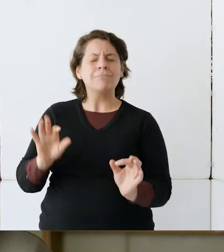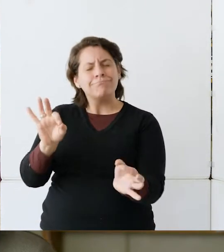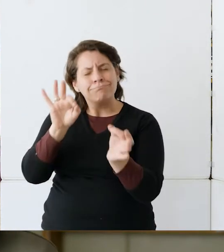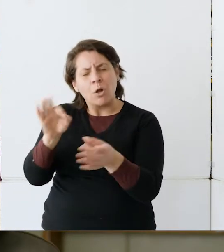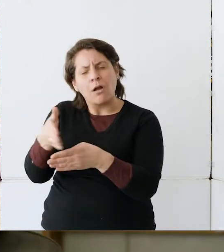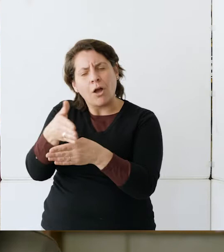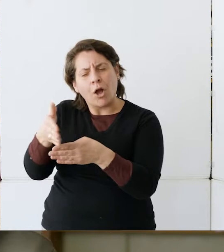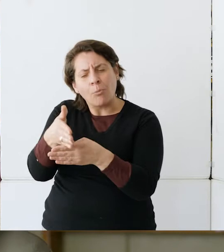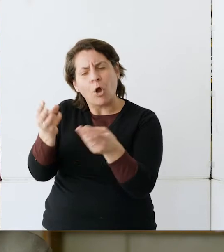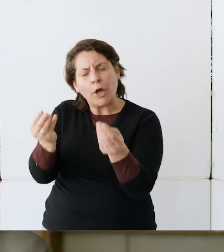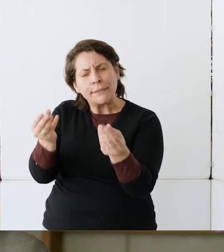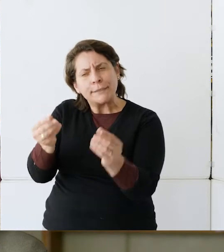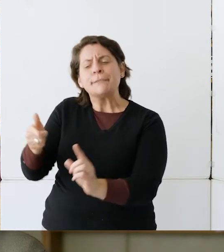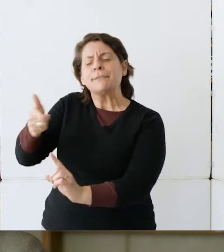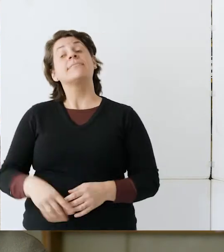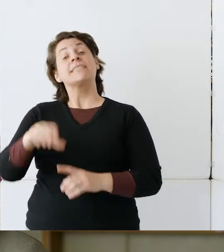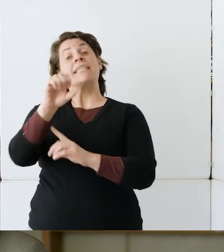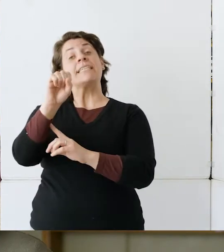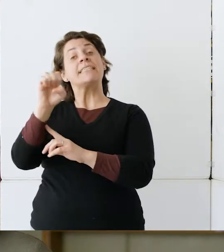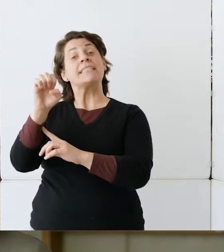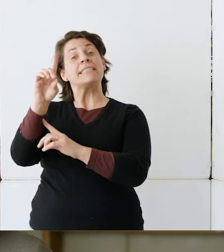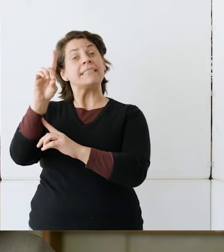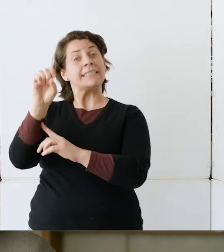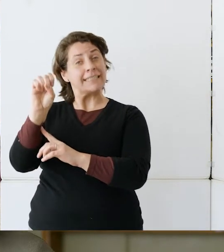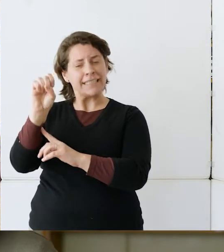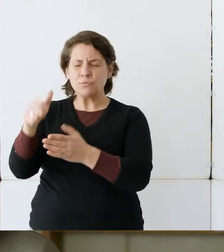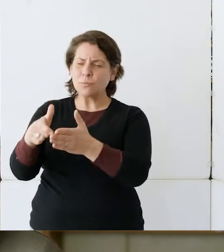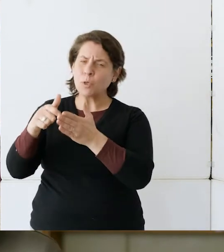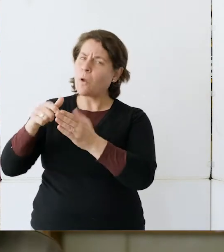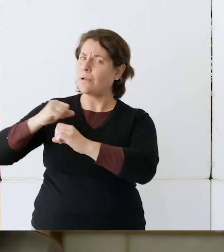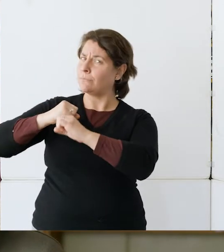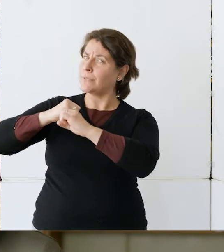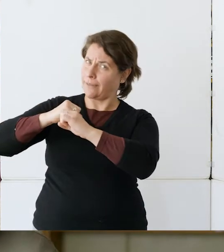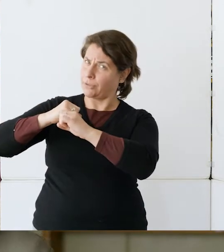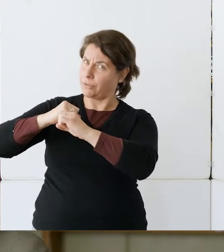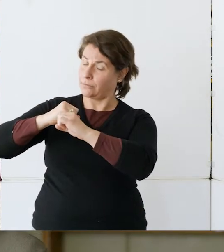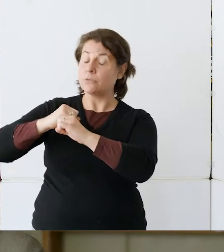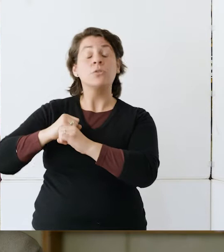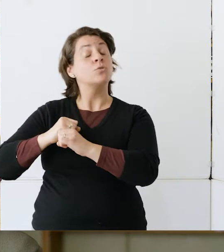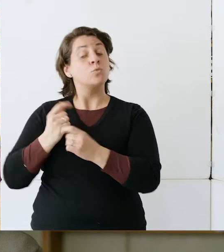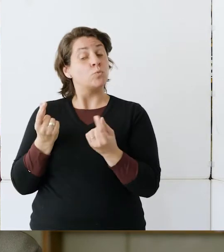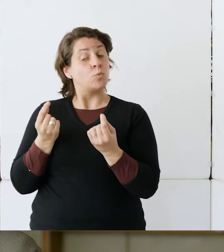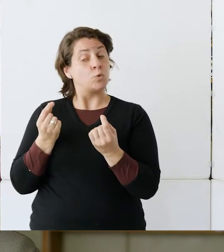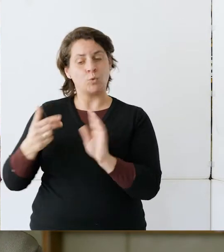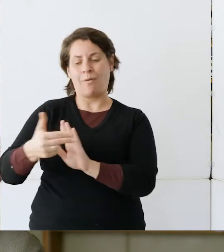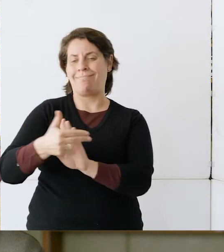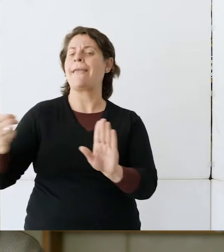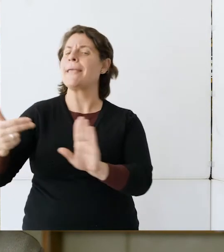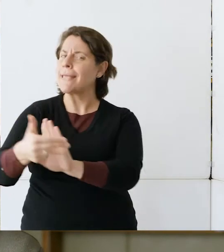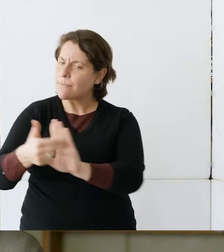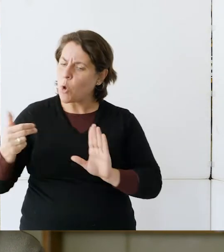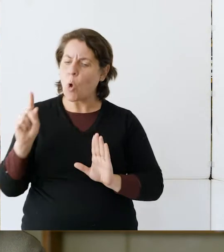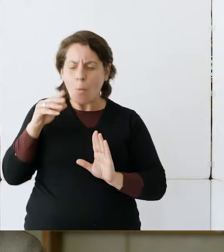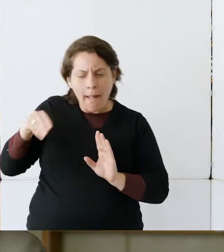also need protection. So make sure you mark with a tag where you plant your seeds. Make sure it's in an area